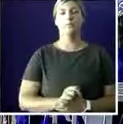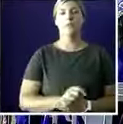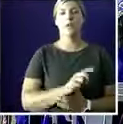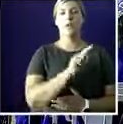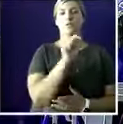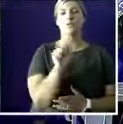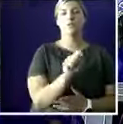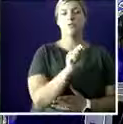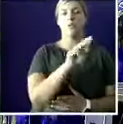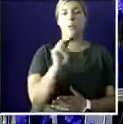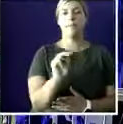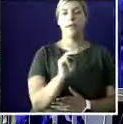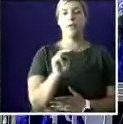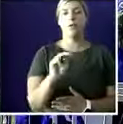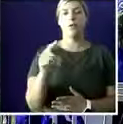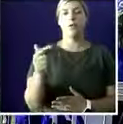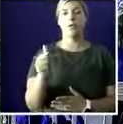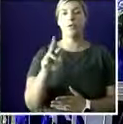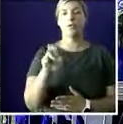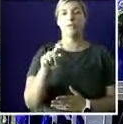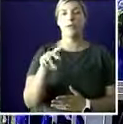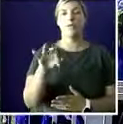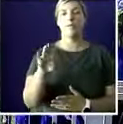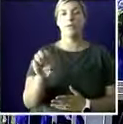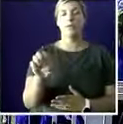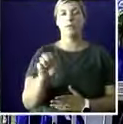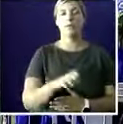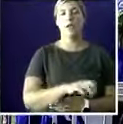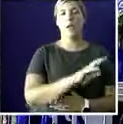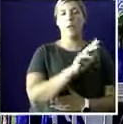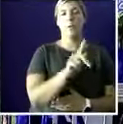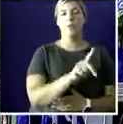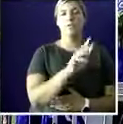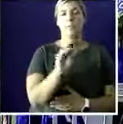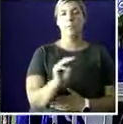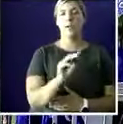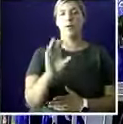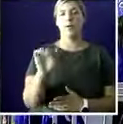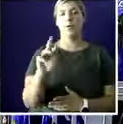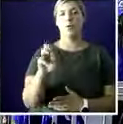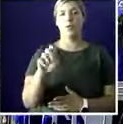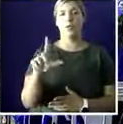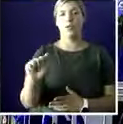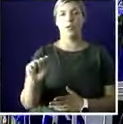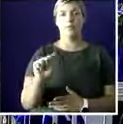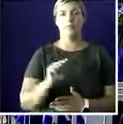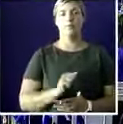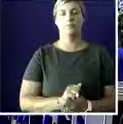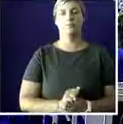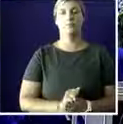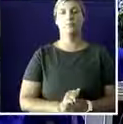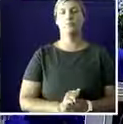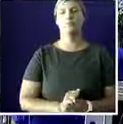Trevor Michael Grisoffi. Preston Michael Corolith.